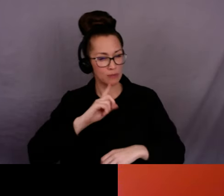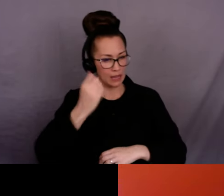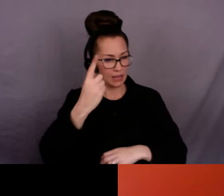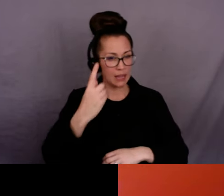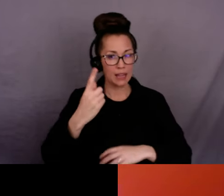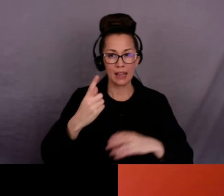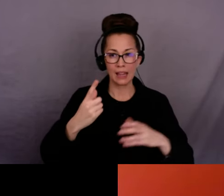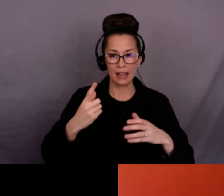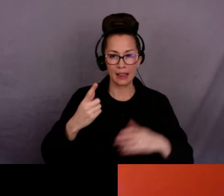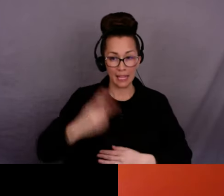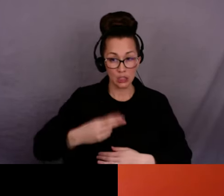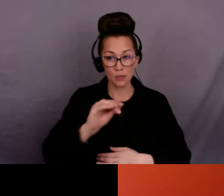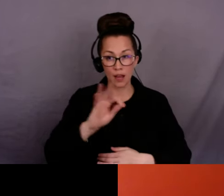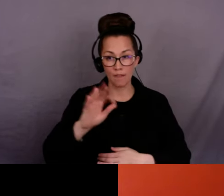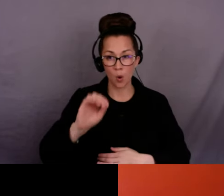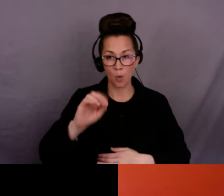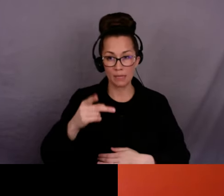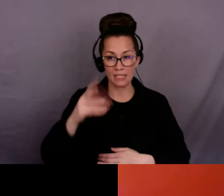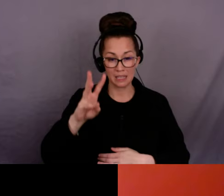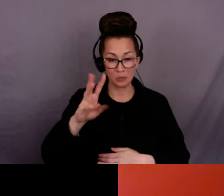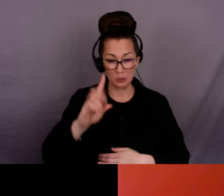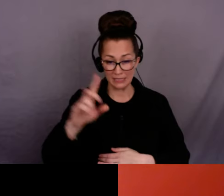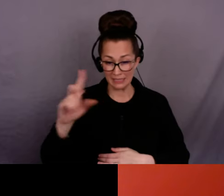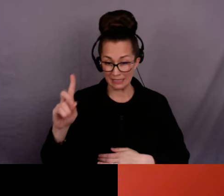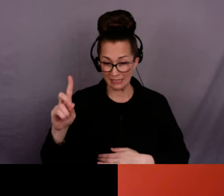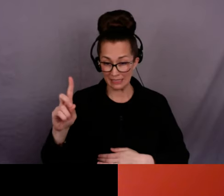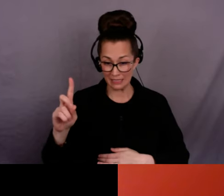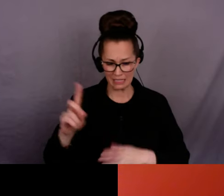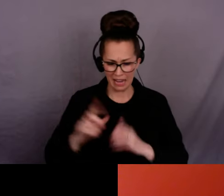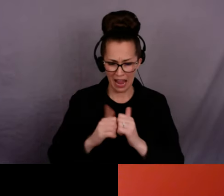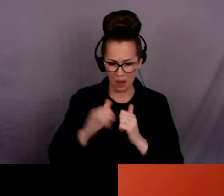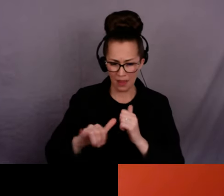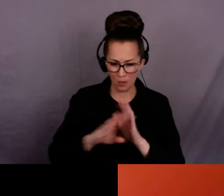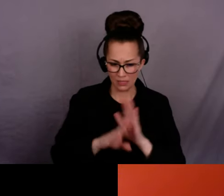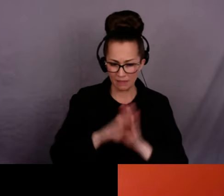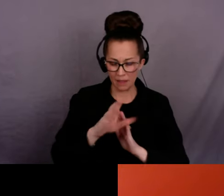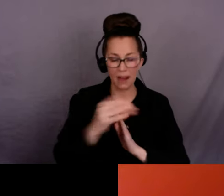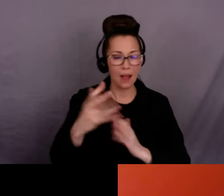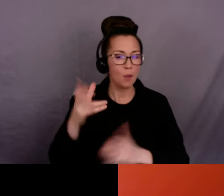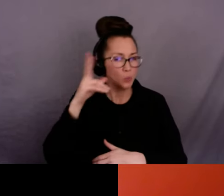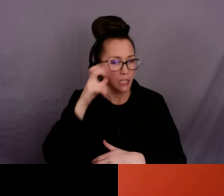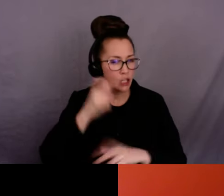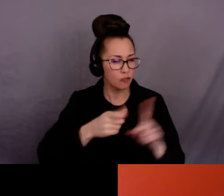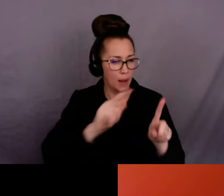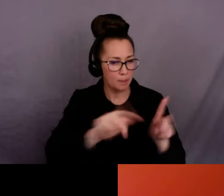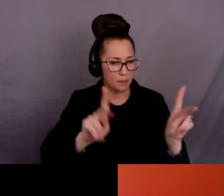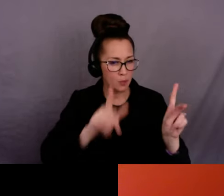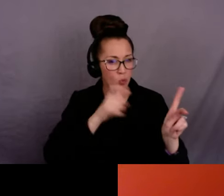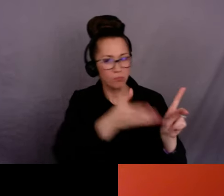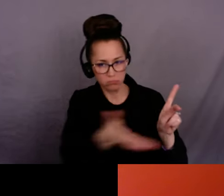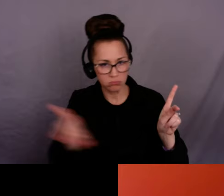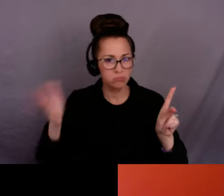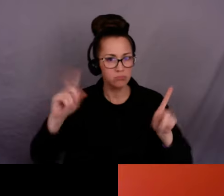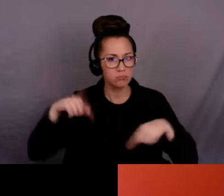history of how OPWDD was developed and why. And I think hearing directly from folks who have been around and